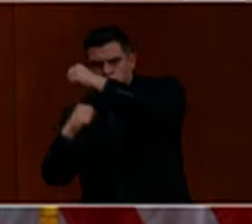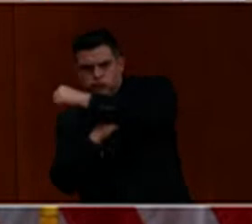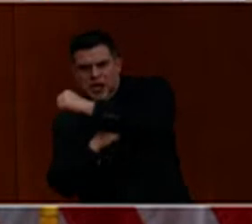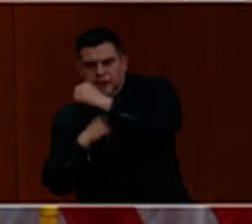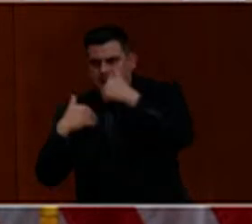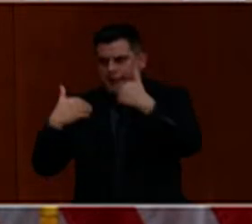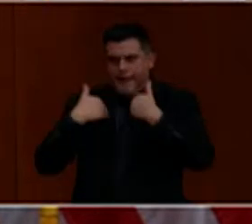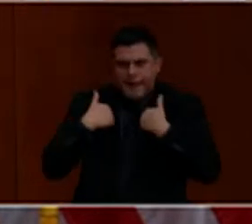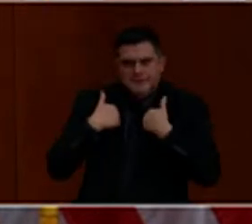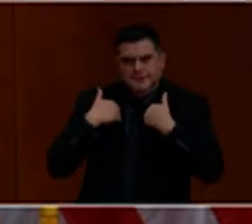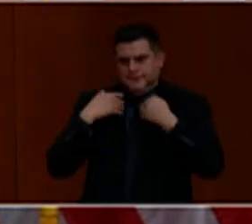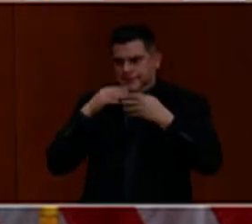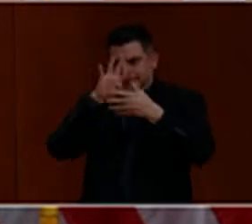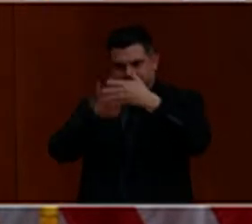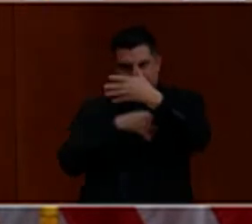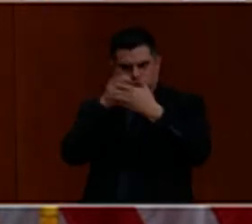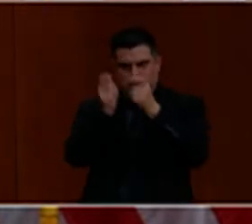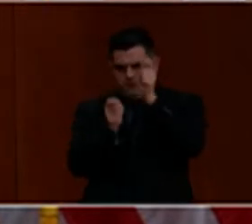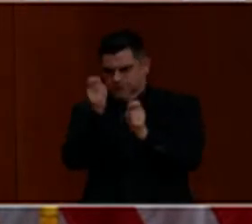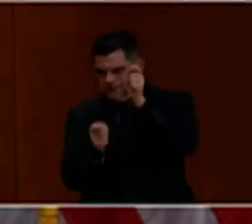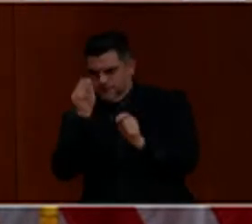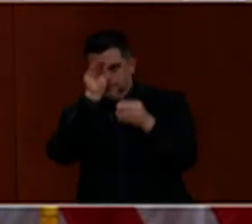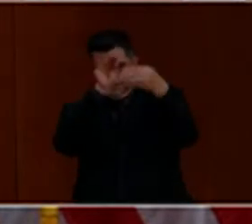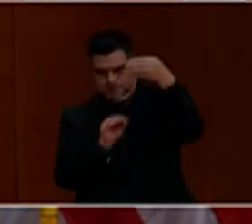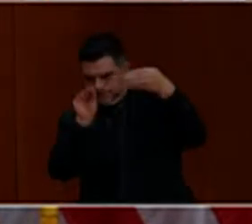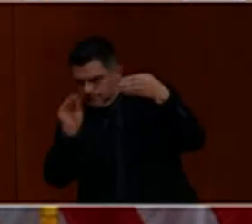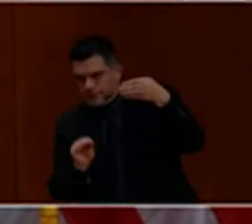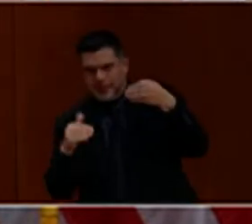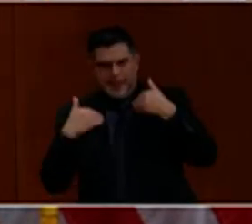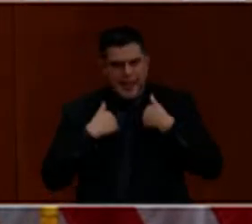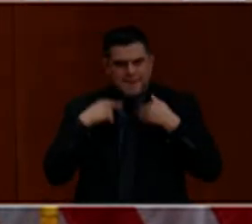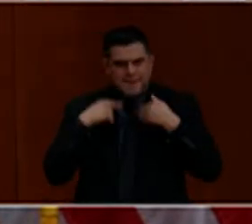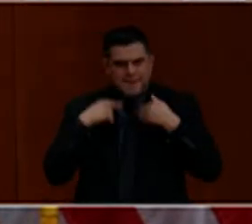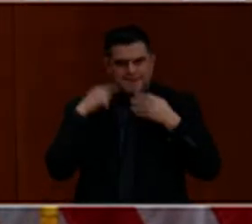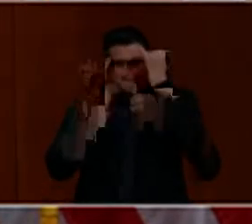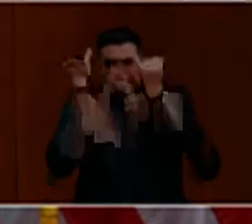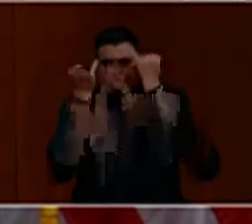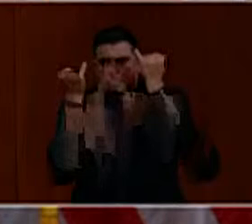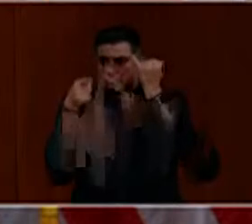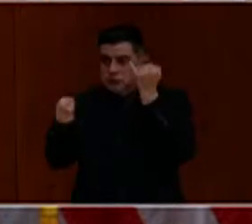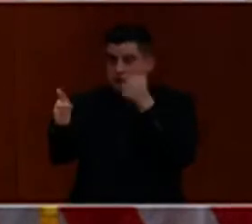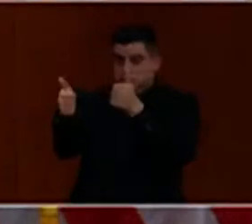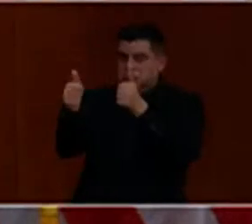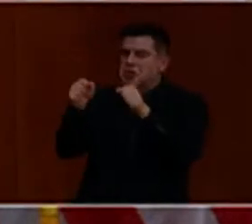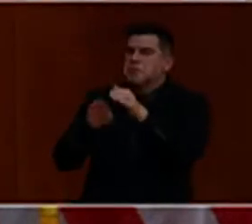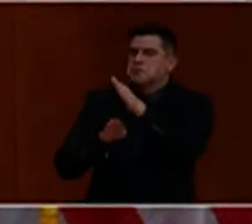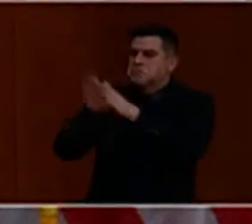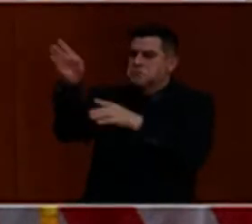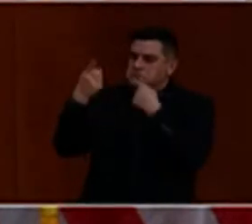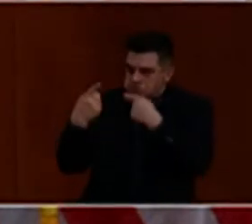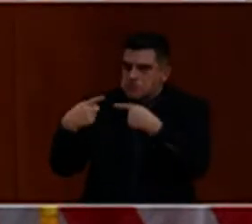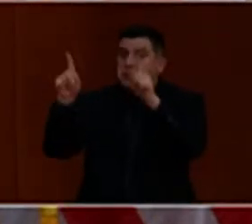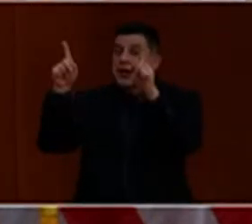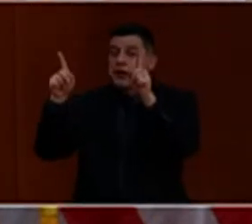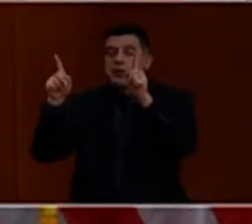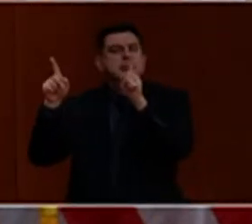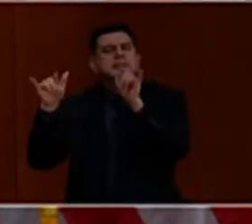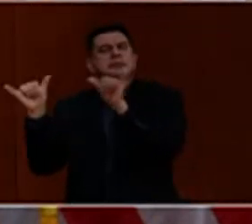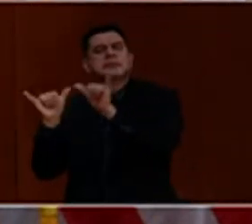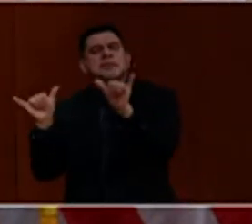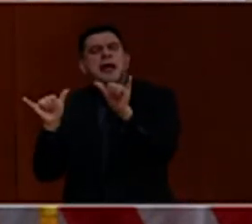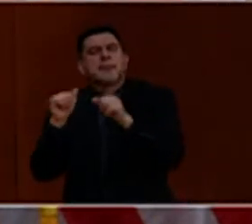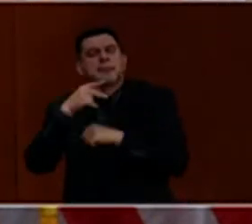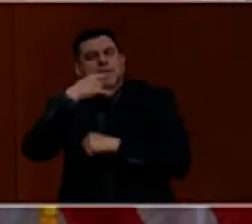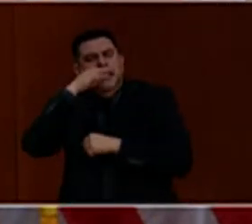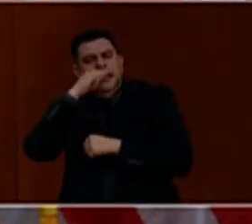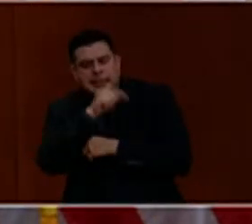of our kids being able to be in school. That's a nice structured environment. You have folks that really care about their health, safety, and well-being.